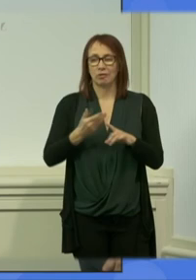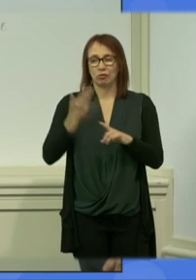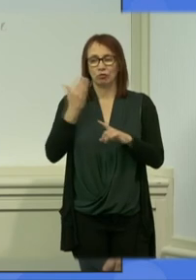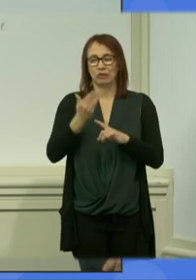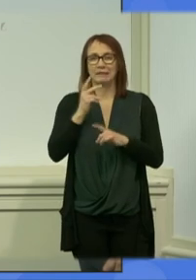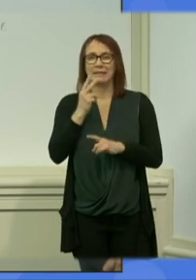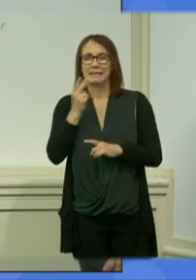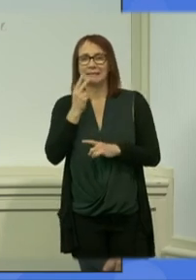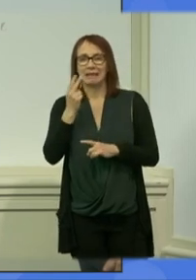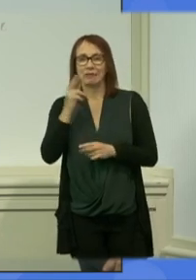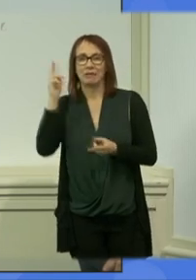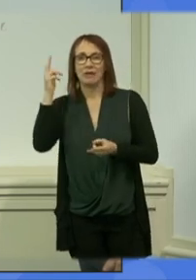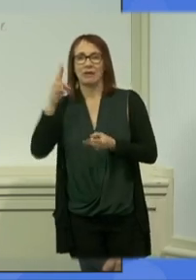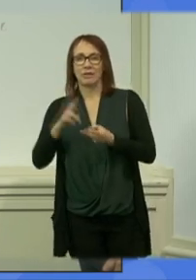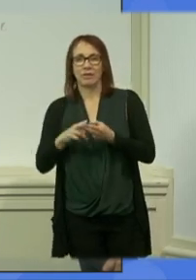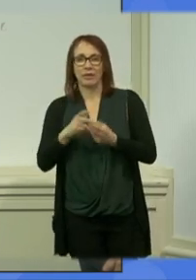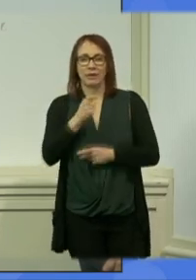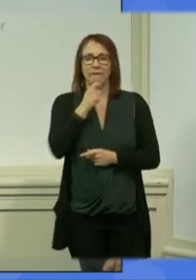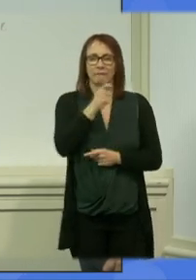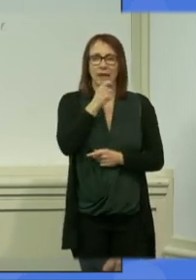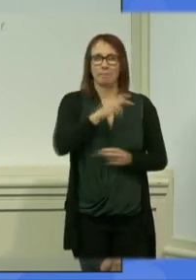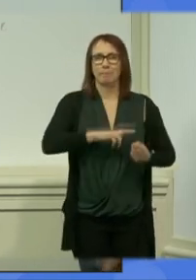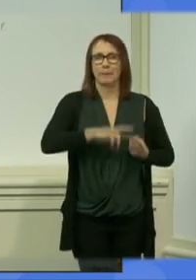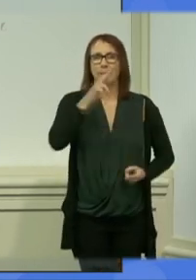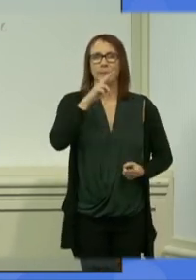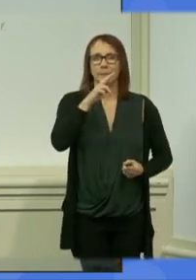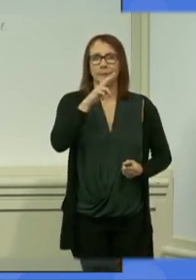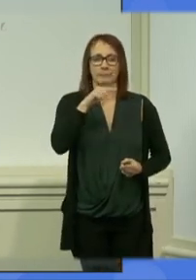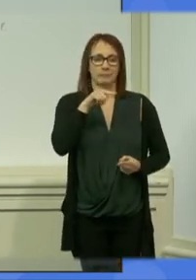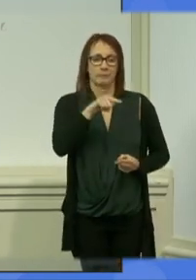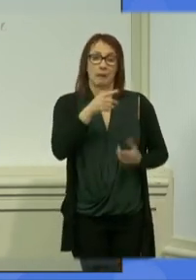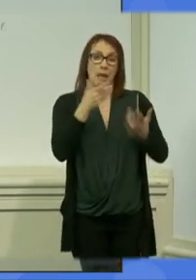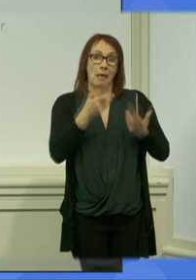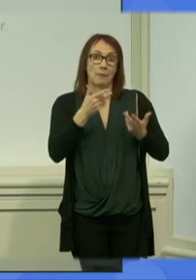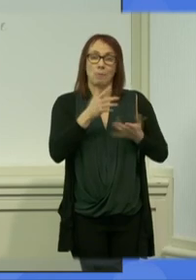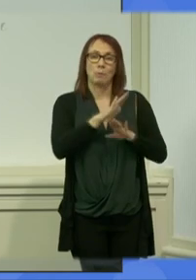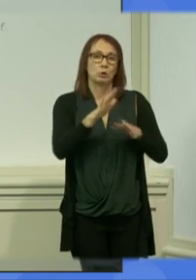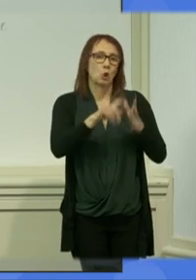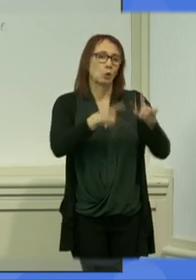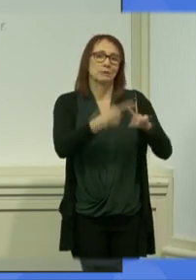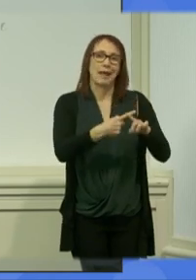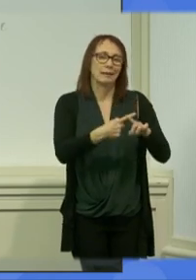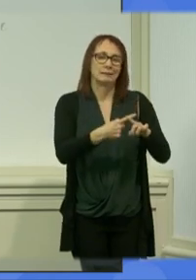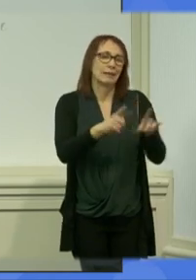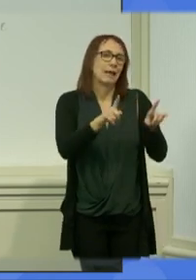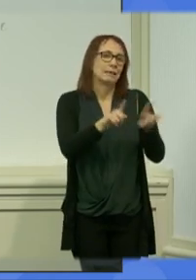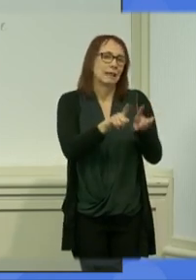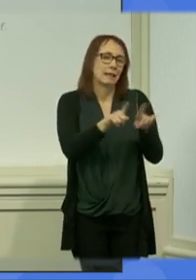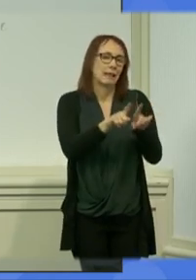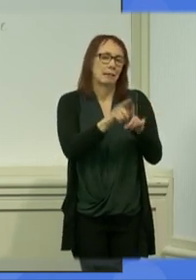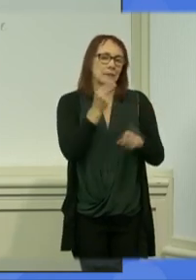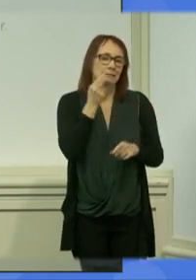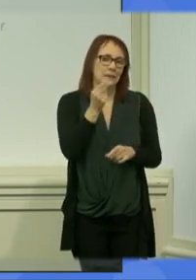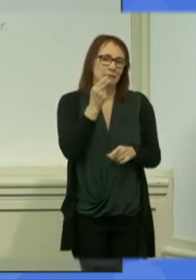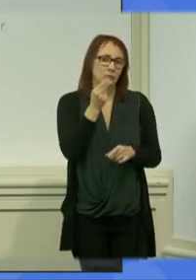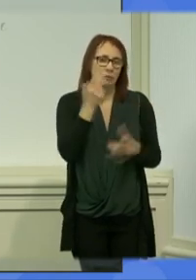people smoking less cigarettes, smoking e-cigarettes, smoking vape devices, which are taxed not like cigarettes. There's now a debate to say, well, should they be